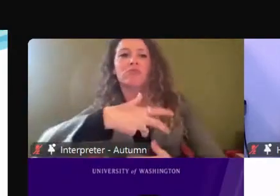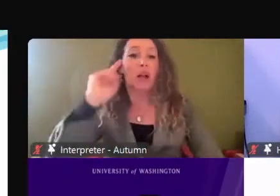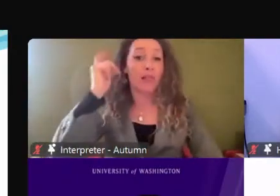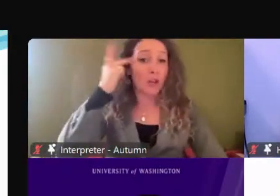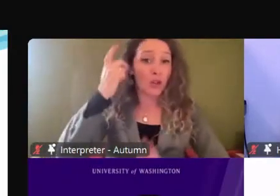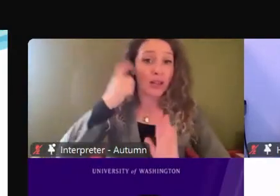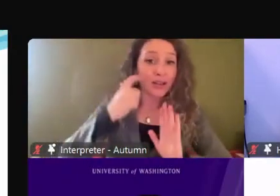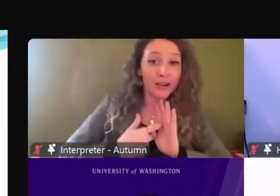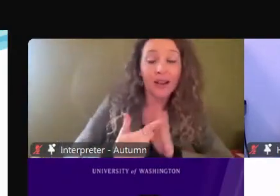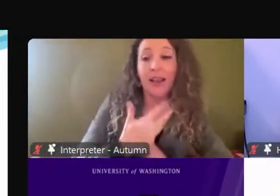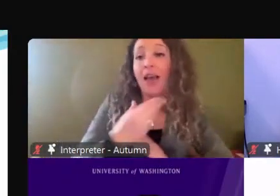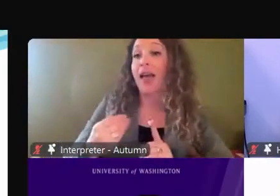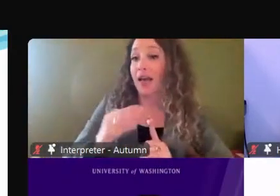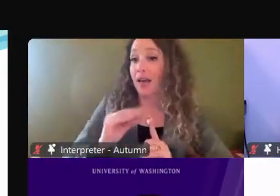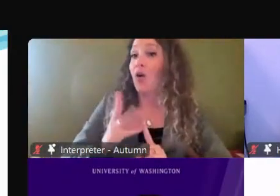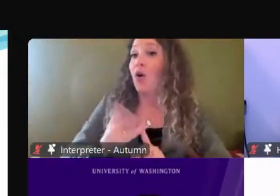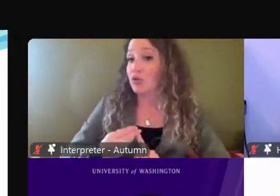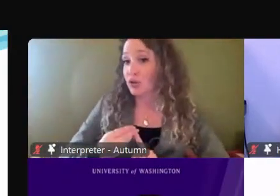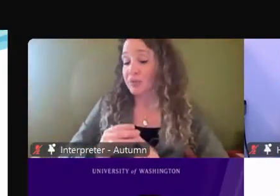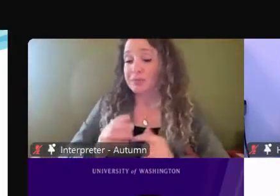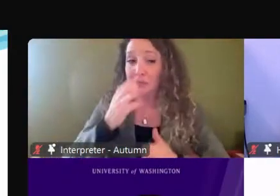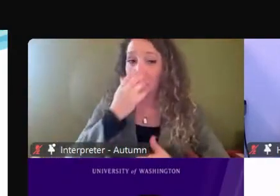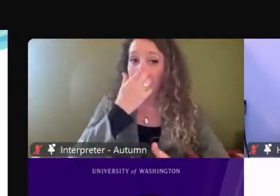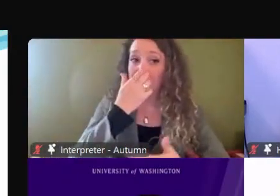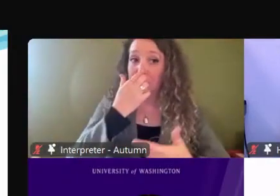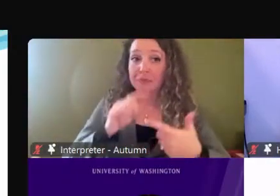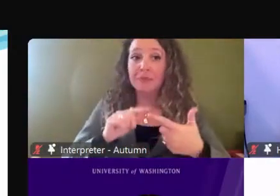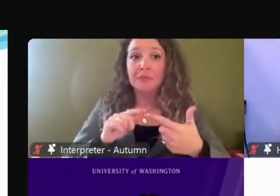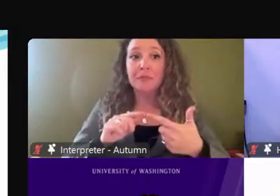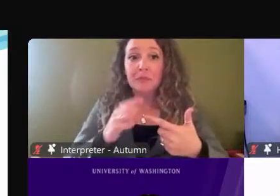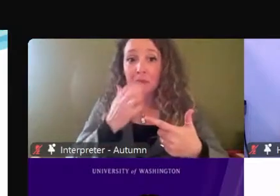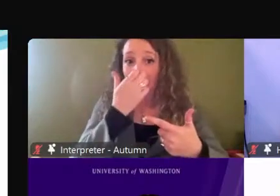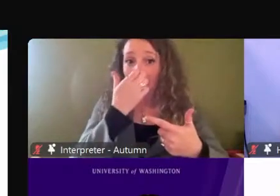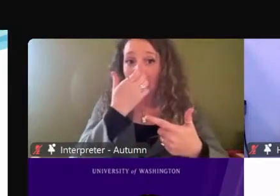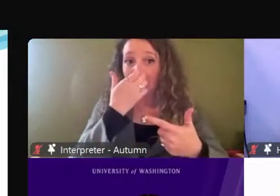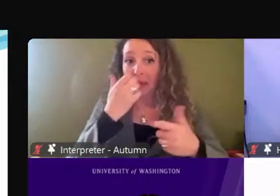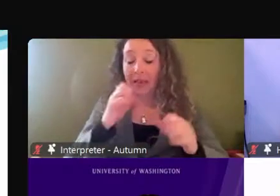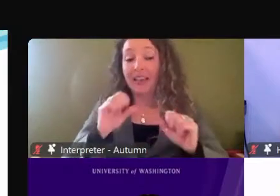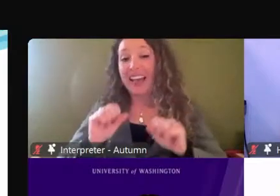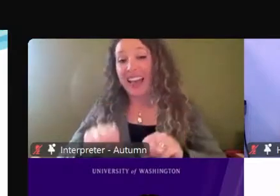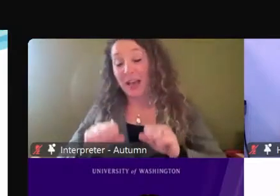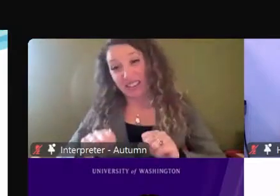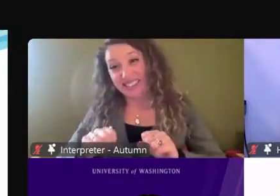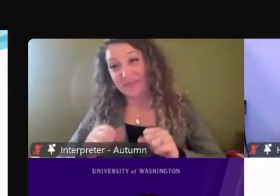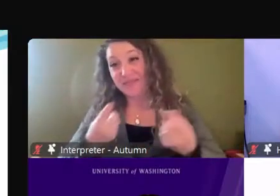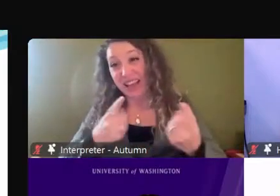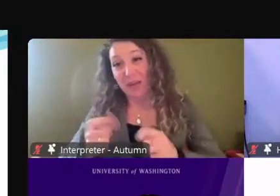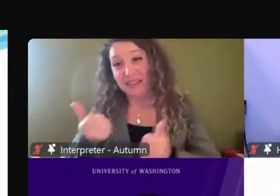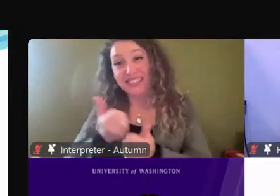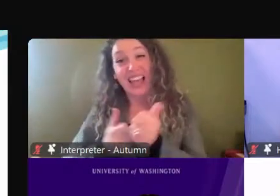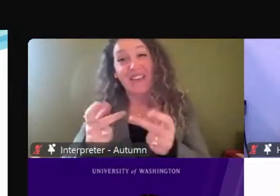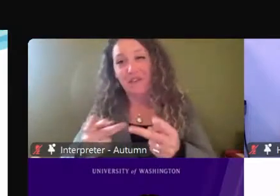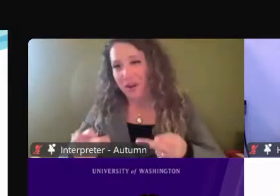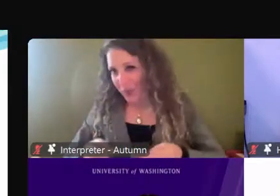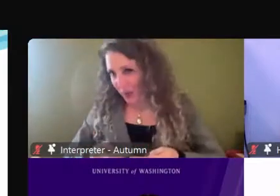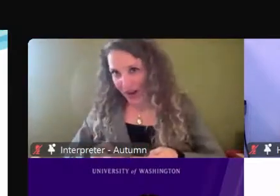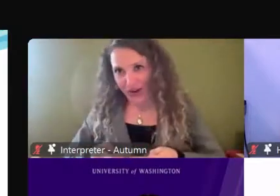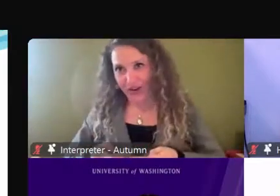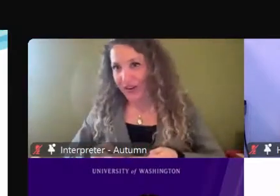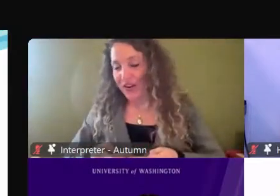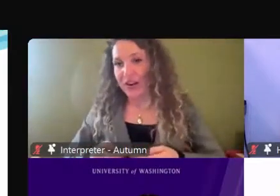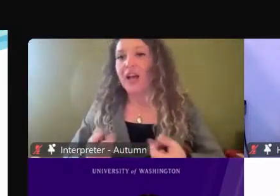political identity, and culture. Acknowledging that ableism is everywhere and contributes to